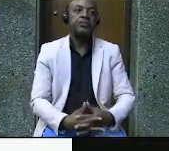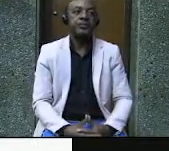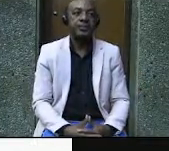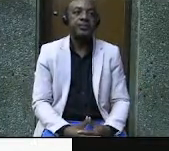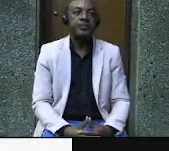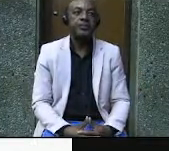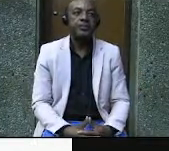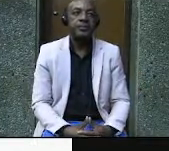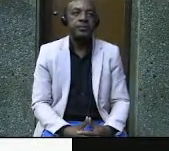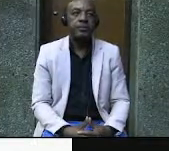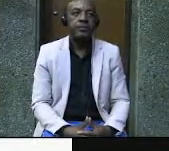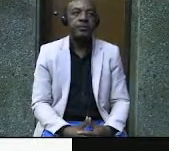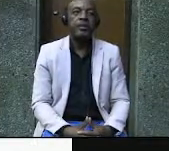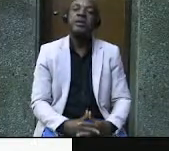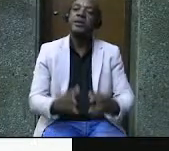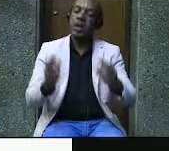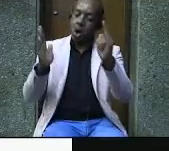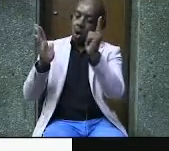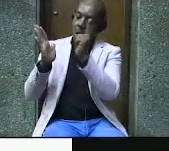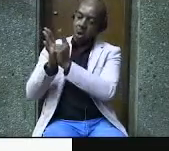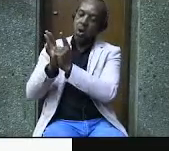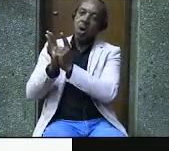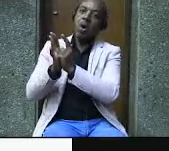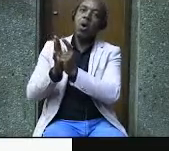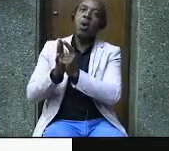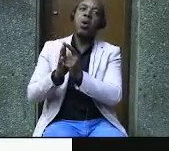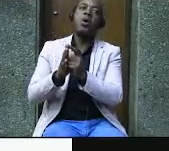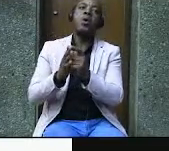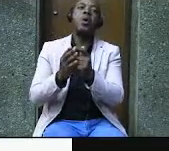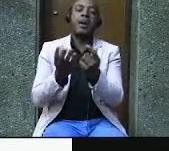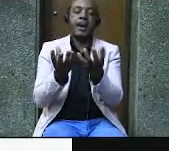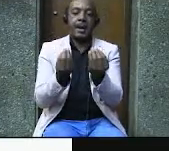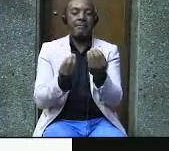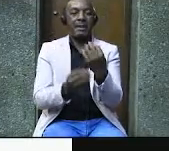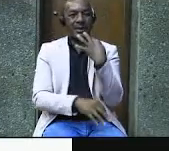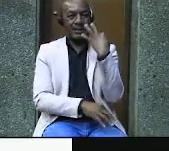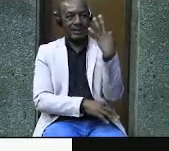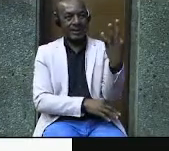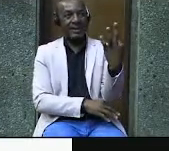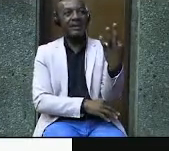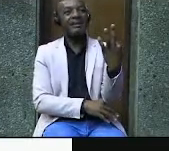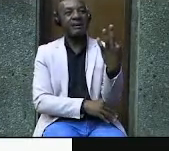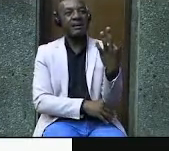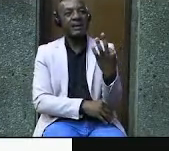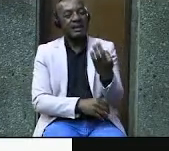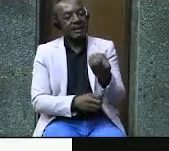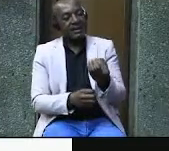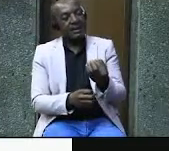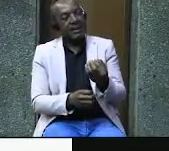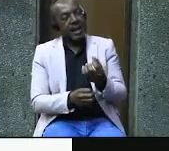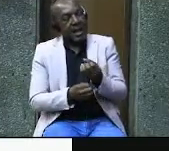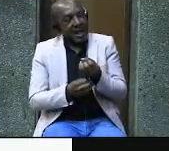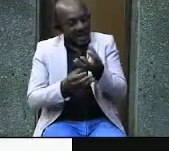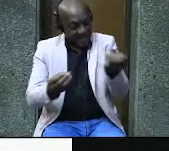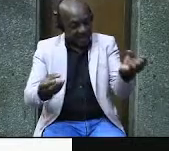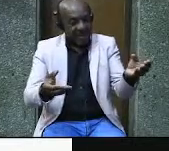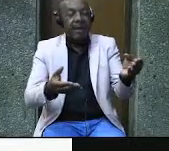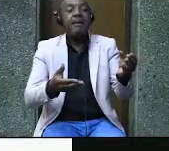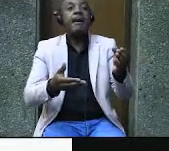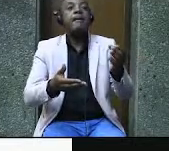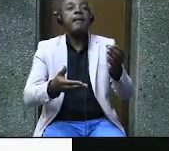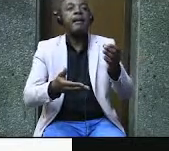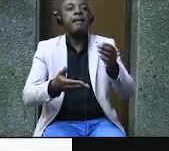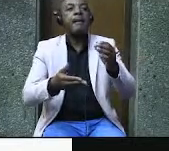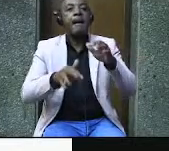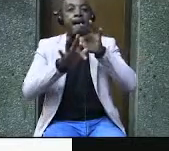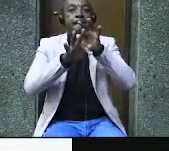Now, clause 3 of the bill empowers the minister responsible for public works to expropriate for public works related